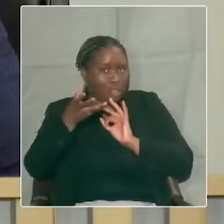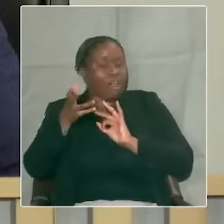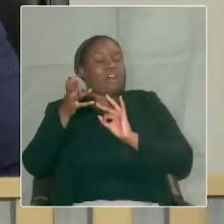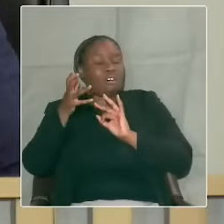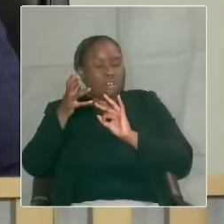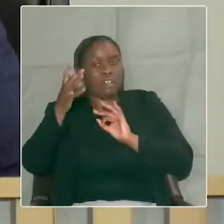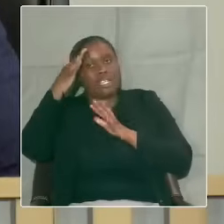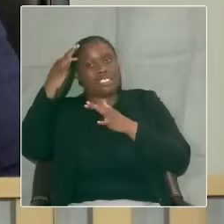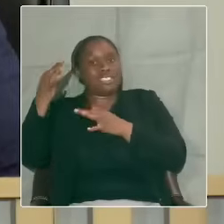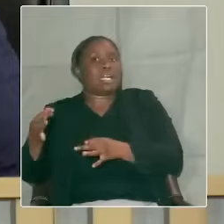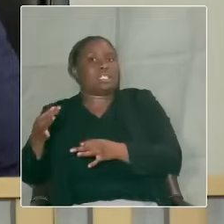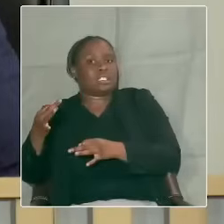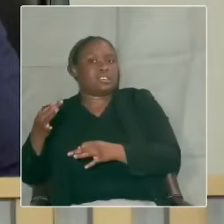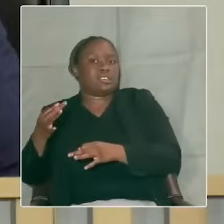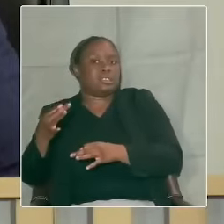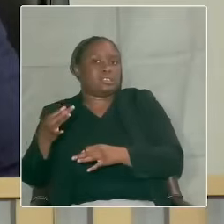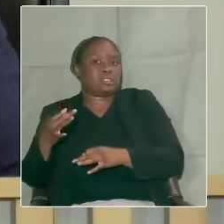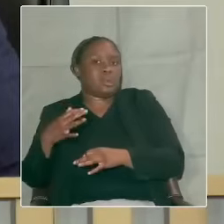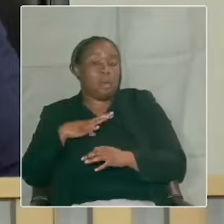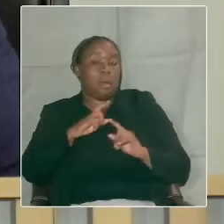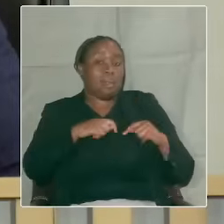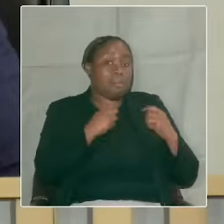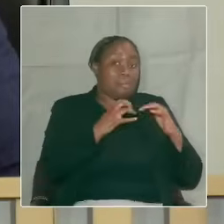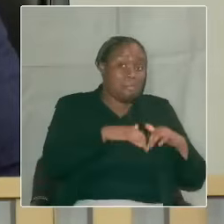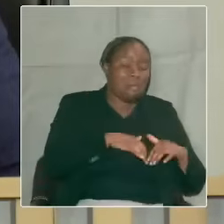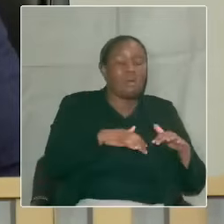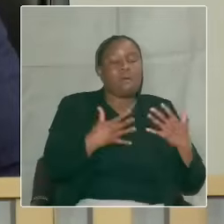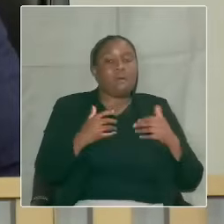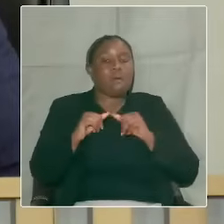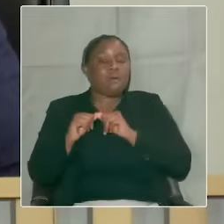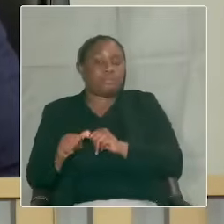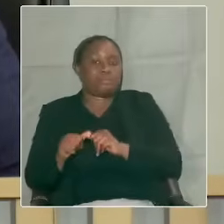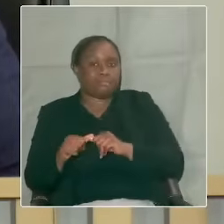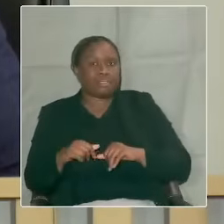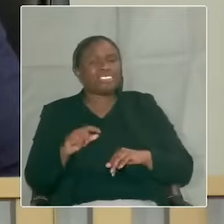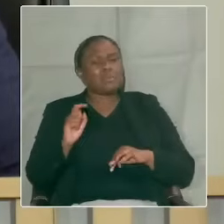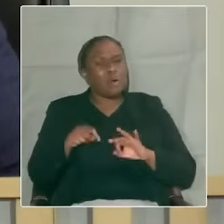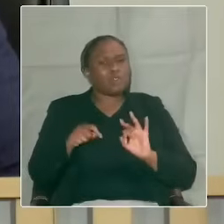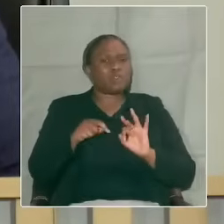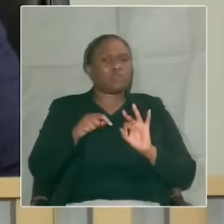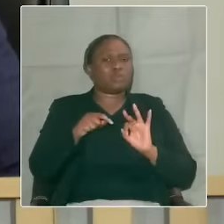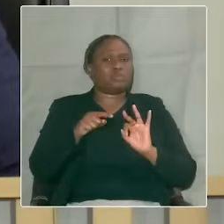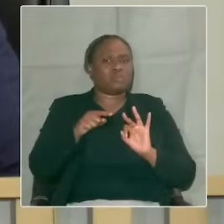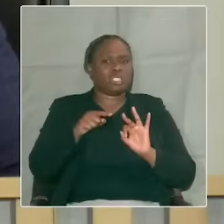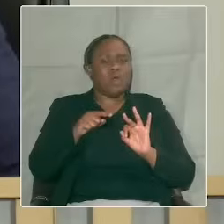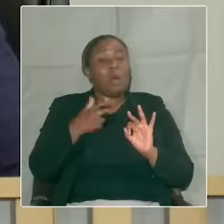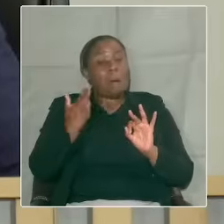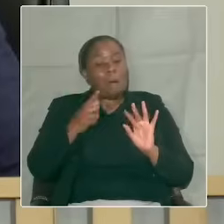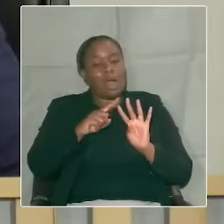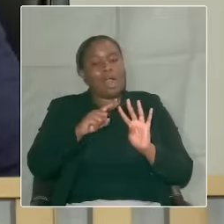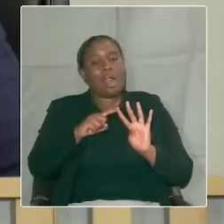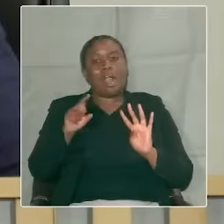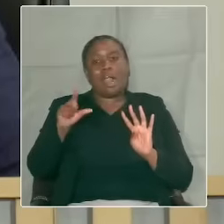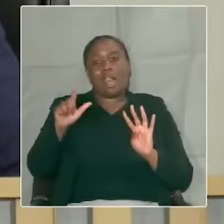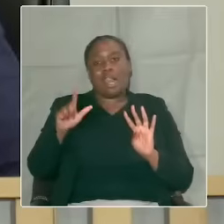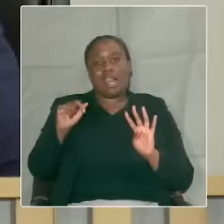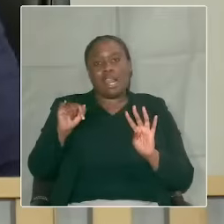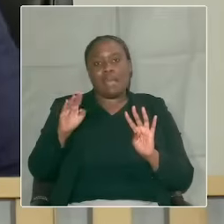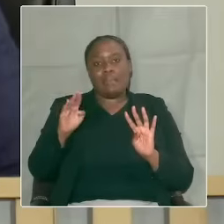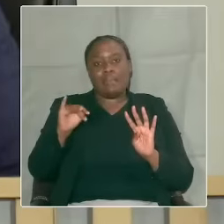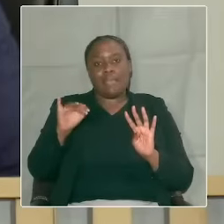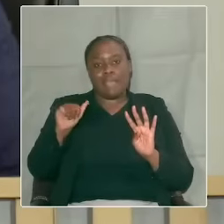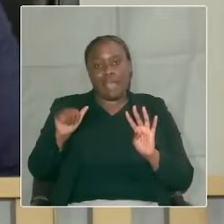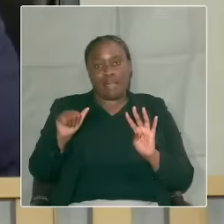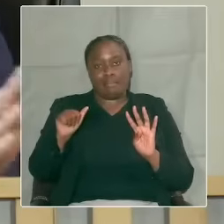30% maybe should have had briefing from Lieutenant General Libya, because Lieutenant General